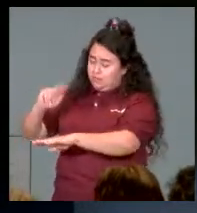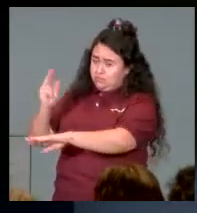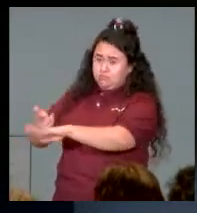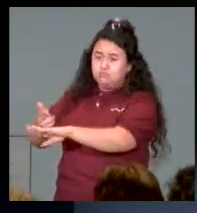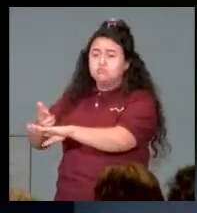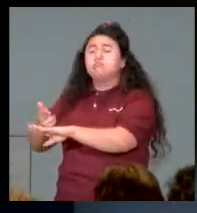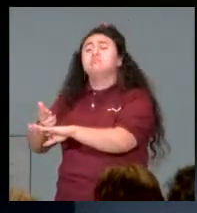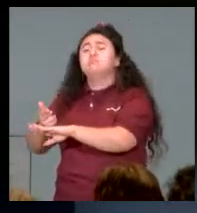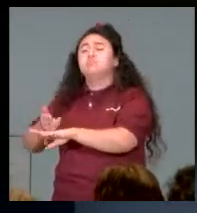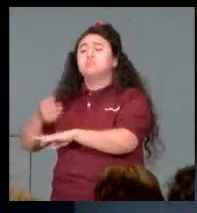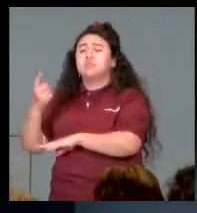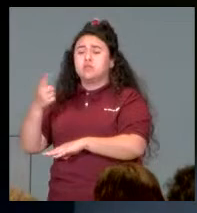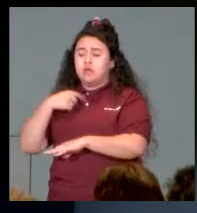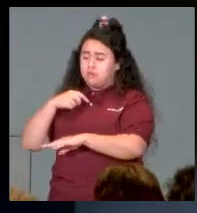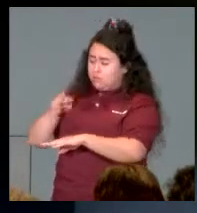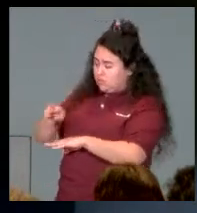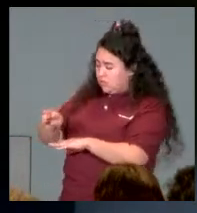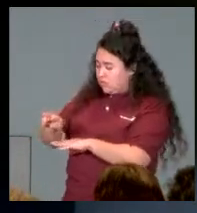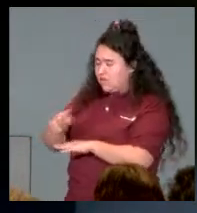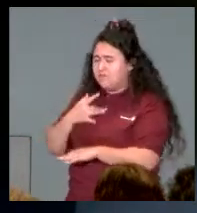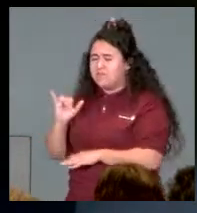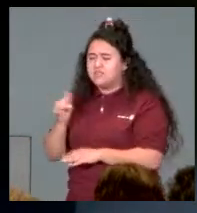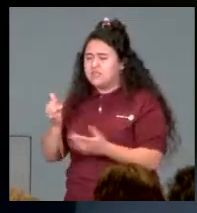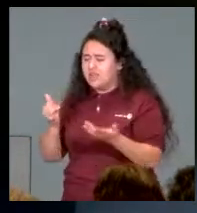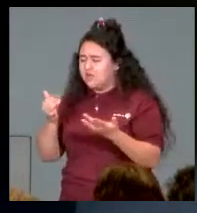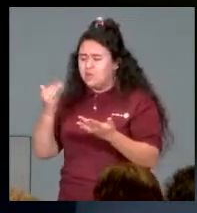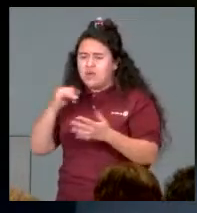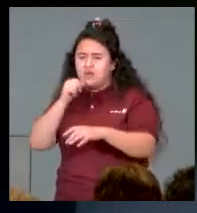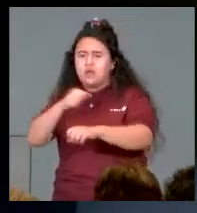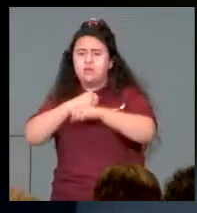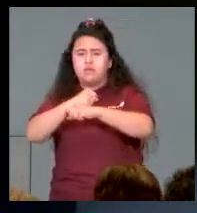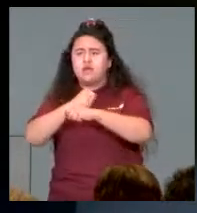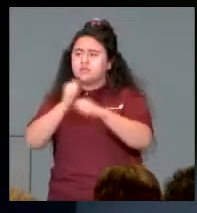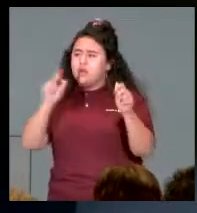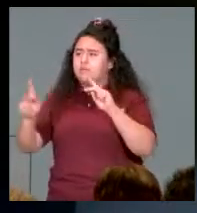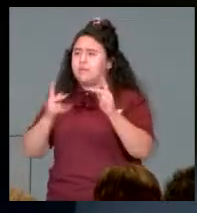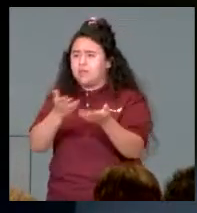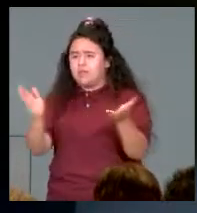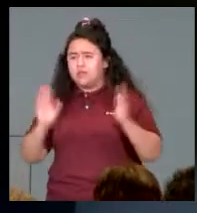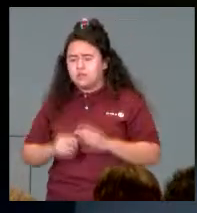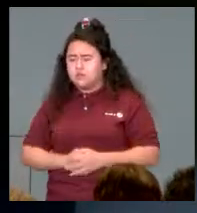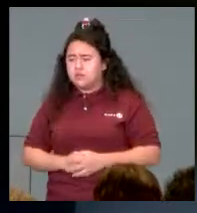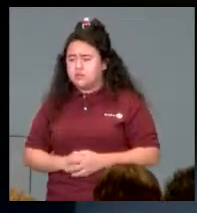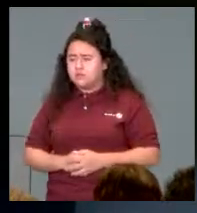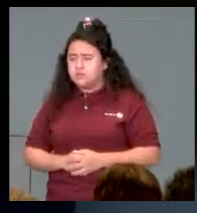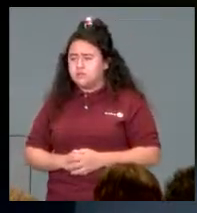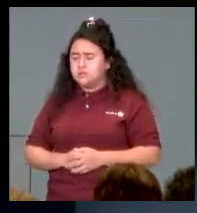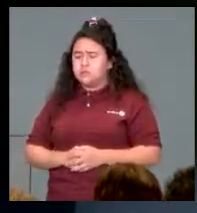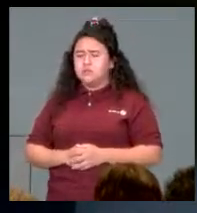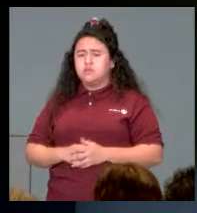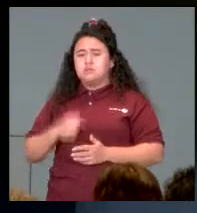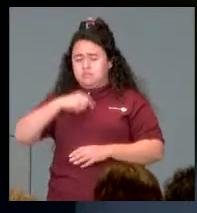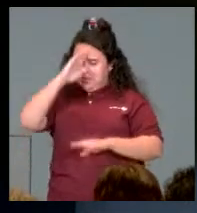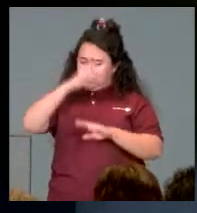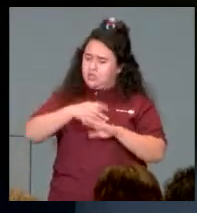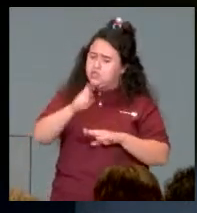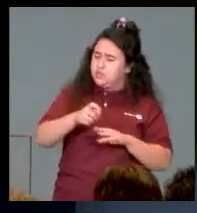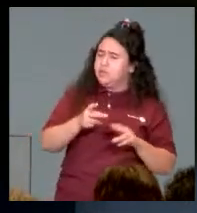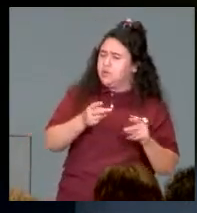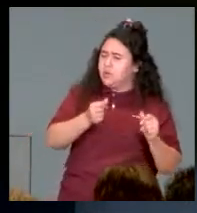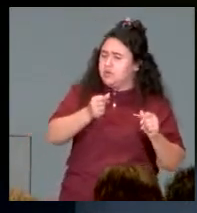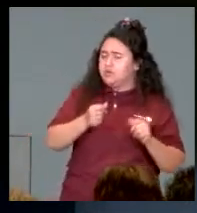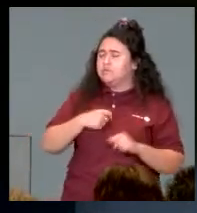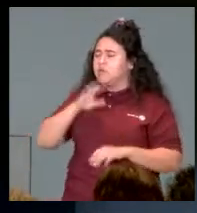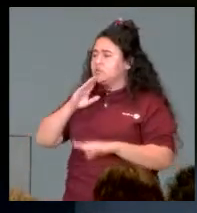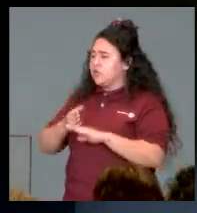And something about staring until it all feels stable. Why wouldn't I protect everyone, all my death sleep late? My son better be quick. My daughter better